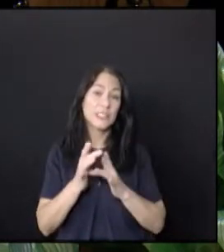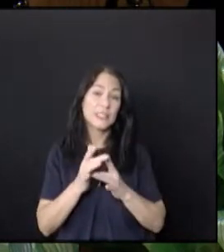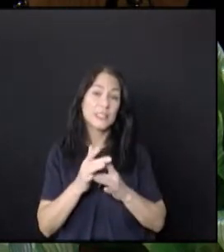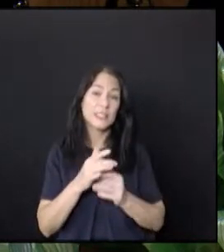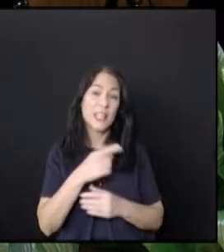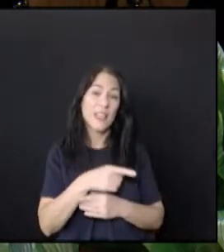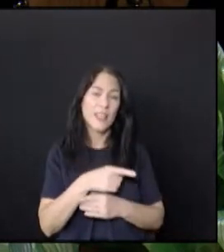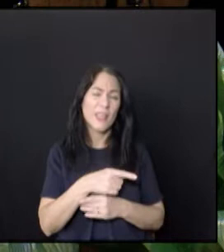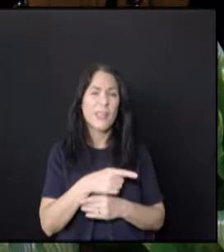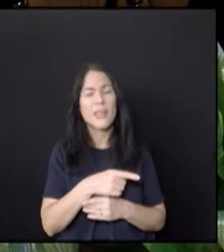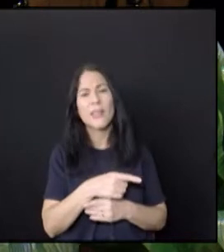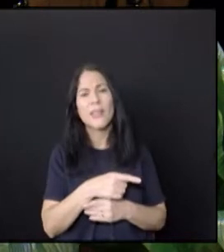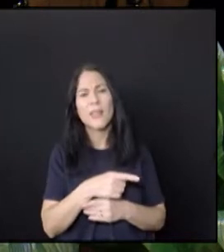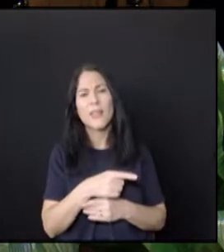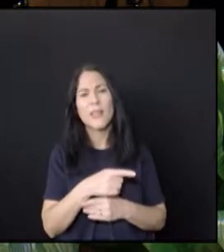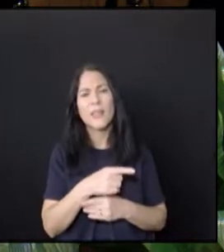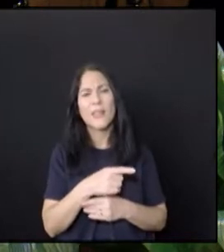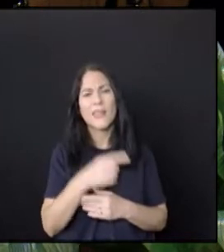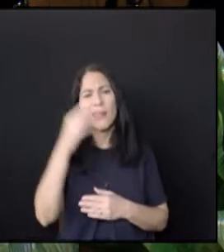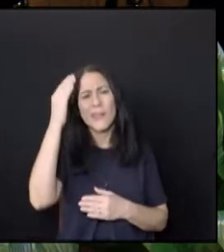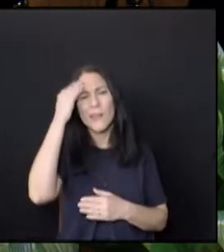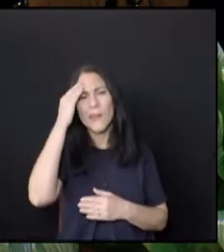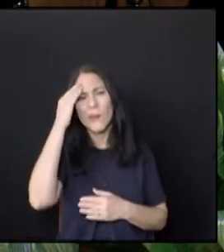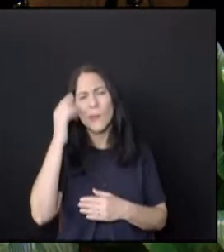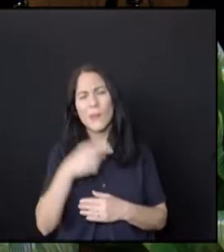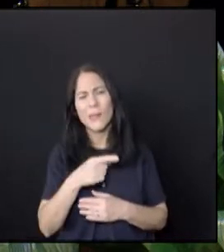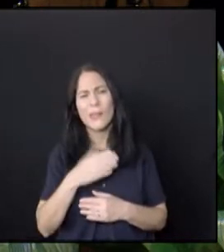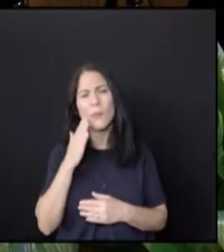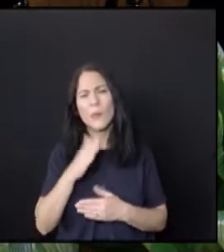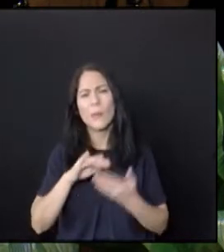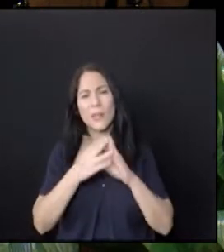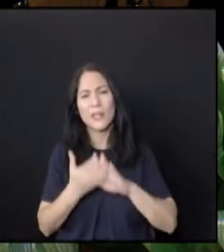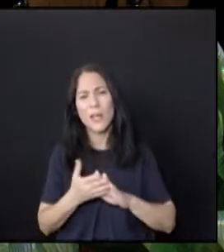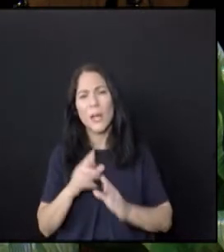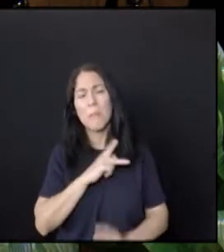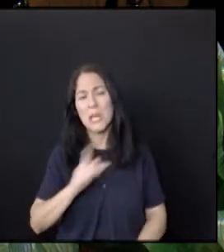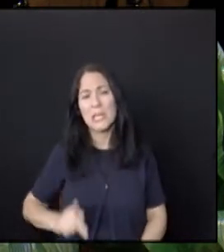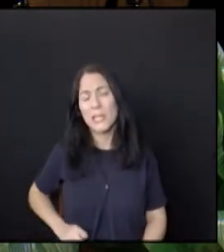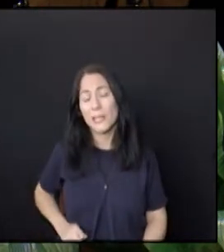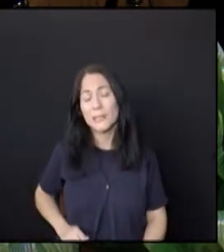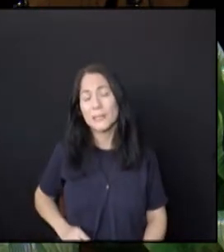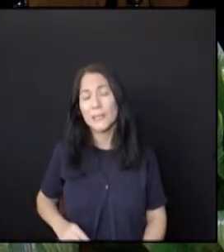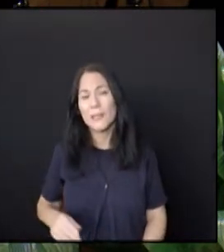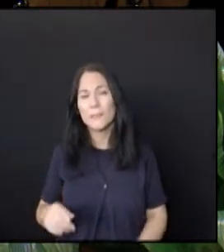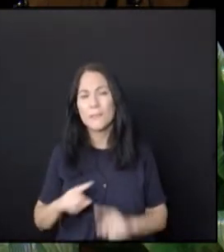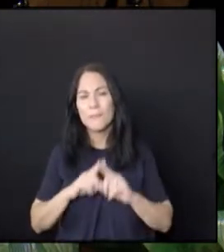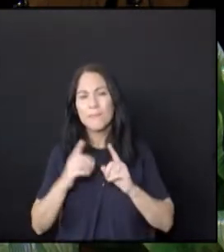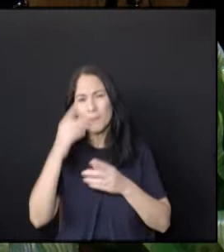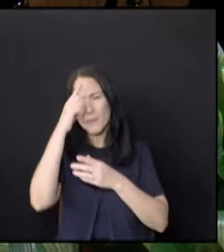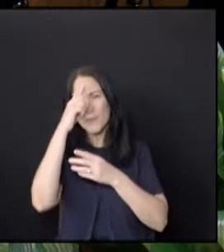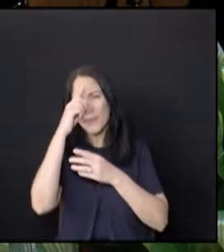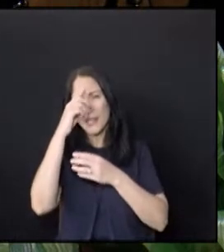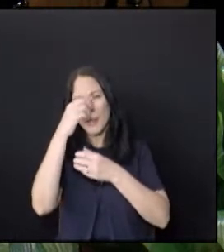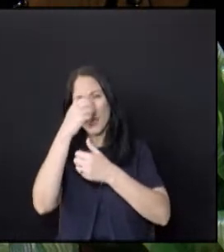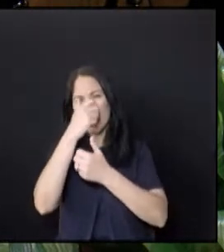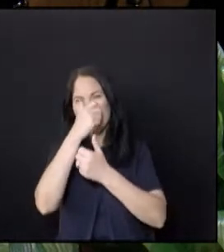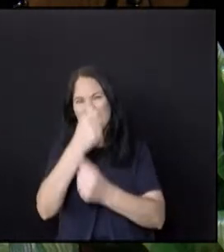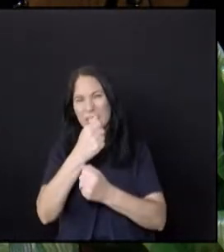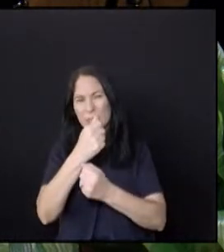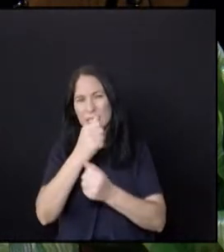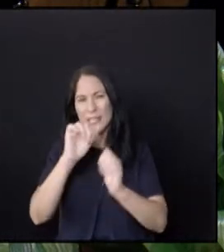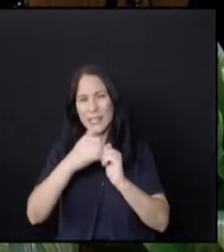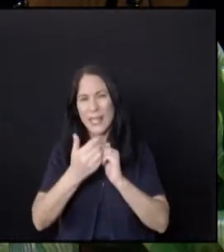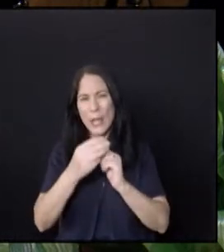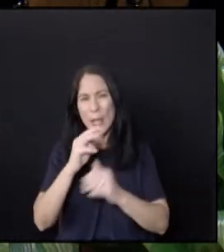that he is to be some kind of king. But isn't it interesting how Matthew is sure to tell us it is the